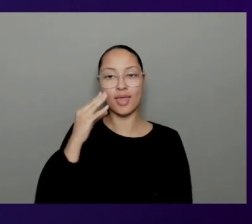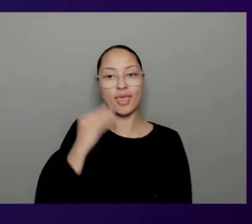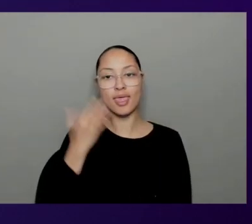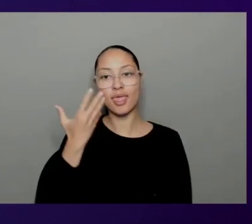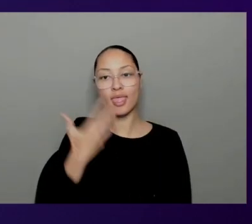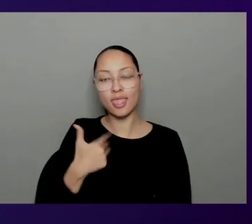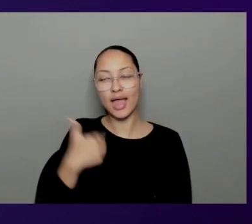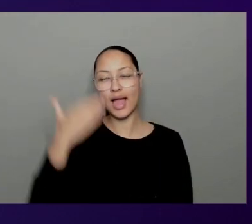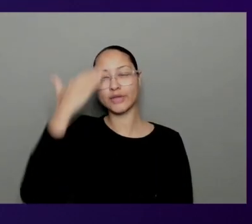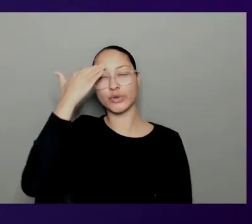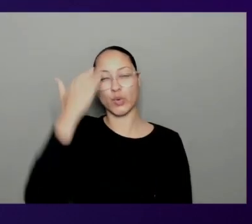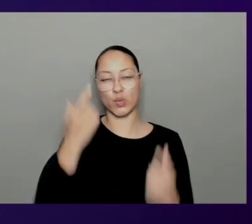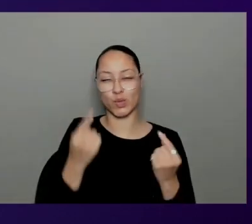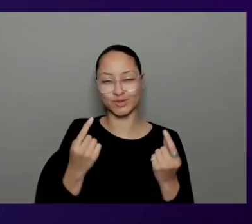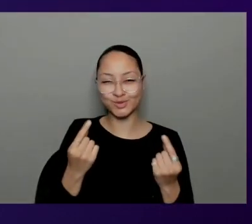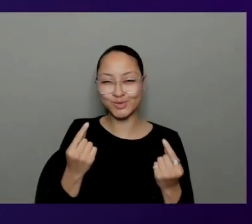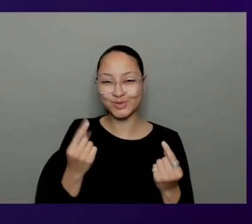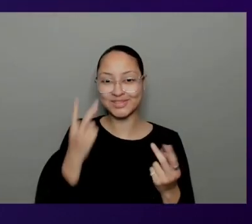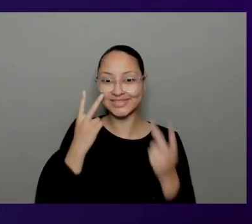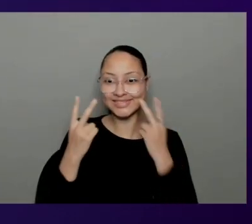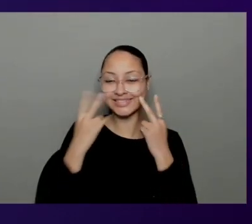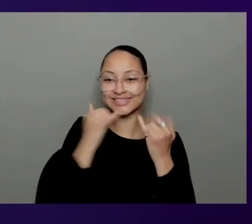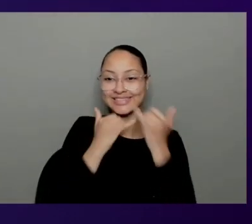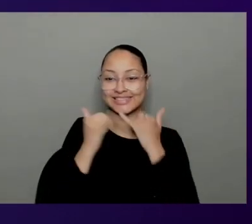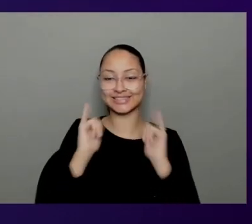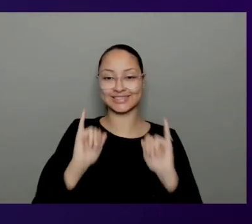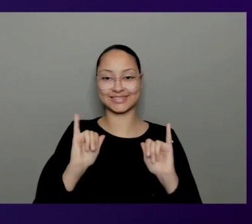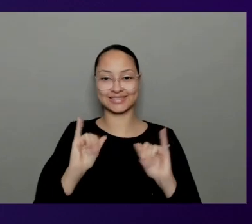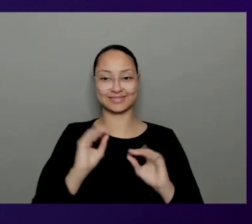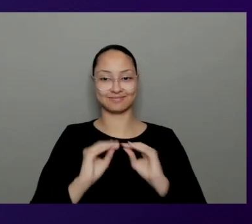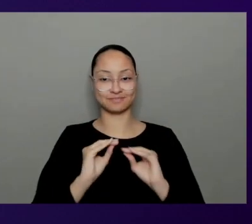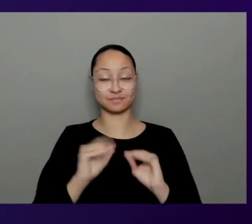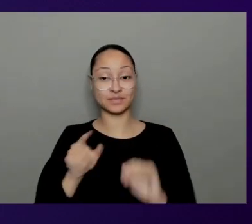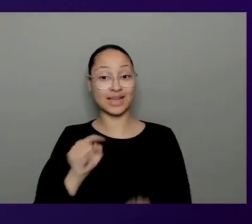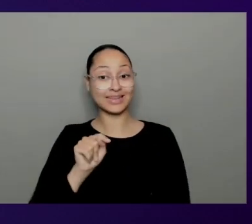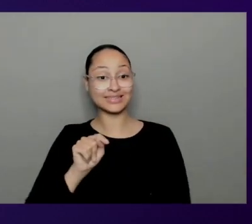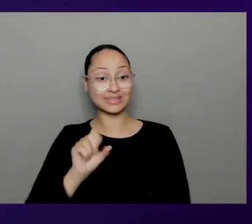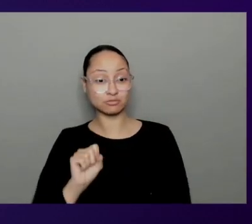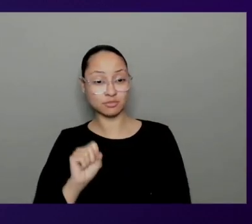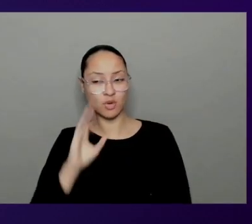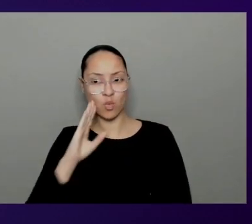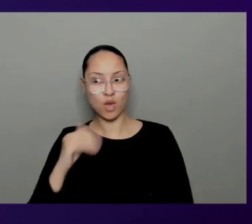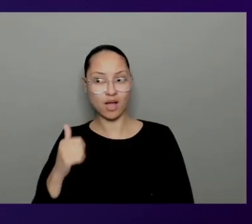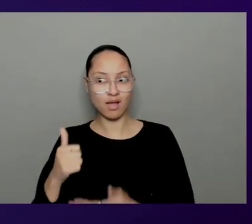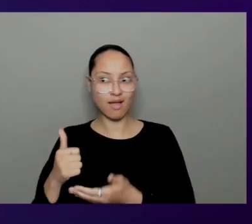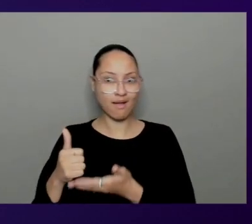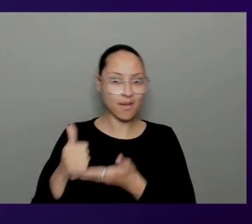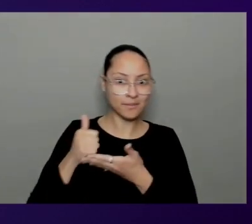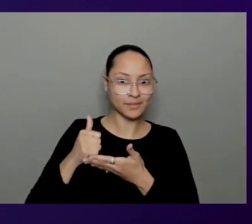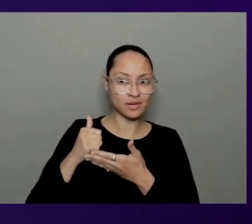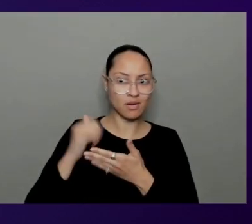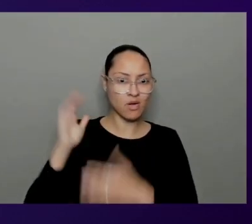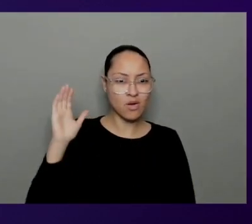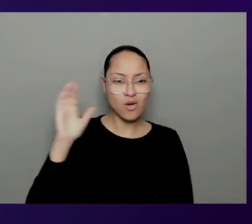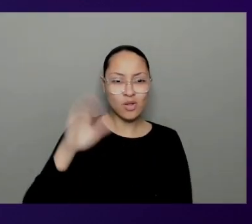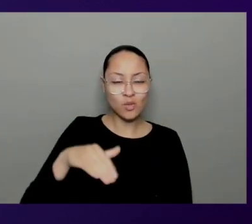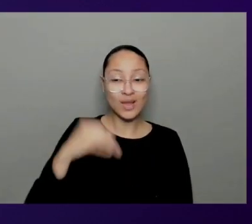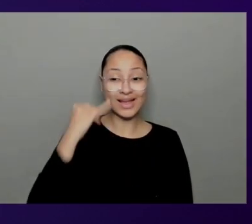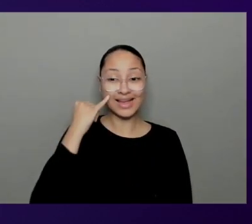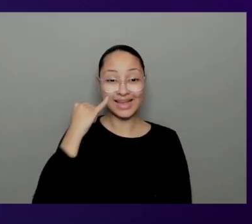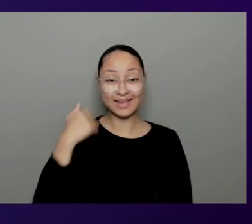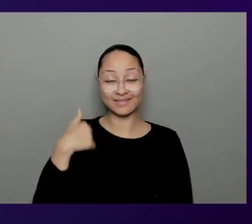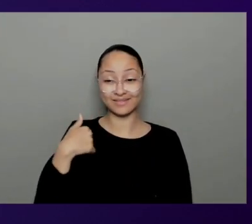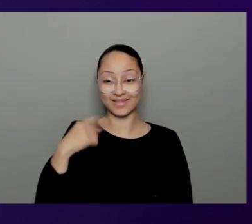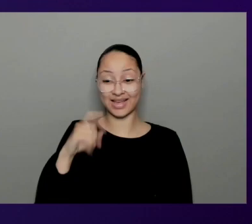know what to do now. But with TypeScript, it handholds me. And so that way, if I need to bring on someone else to offload some of the work that I'm doing, they